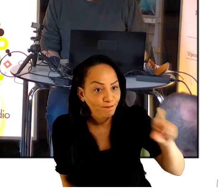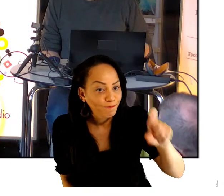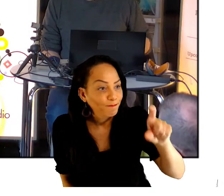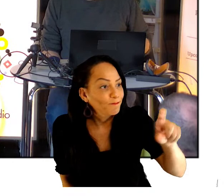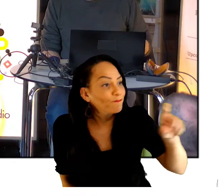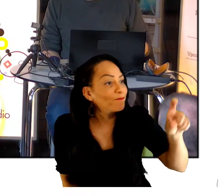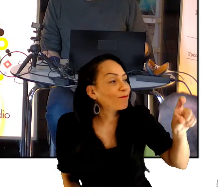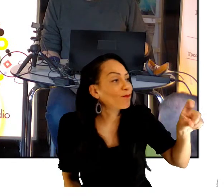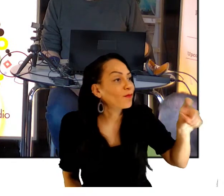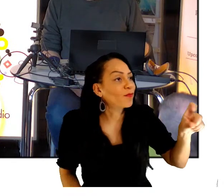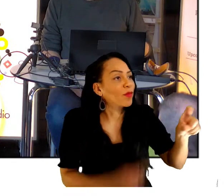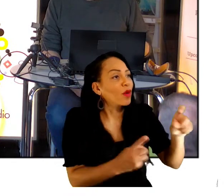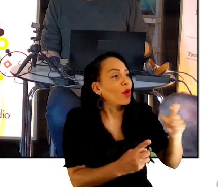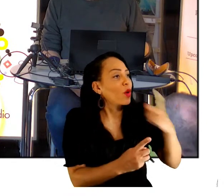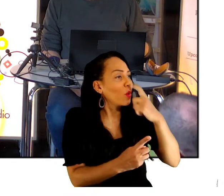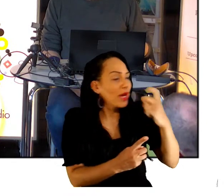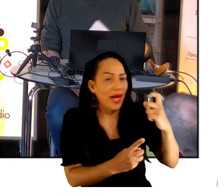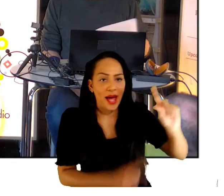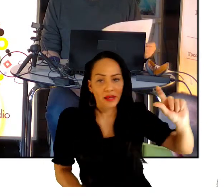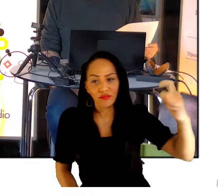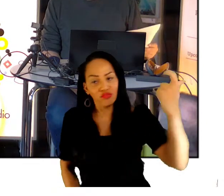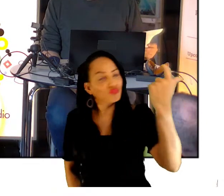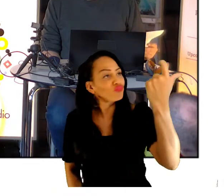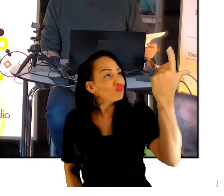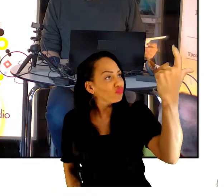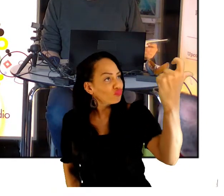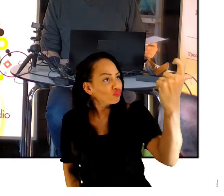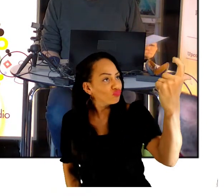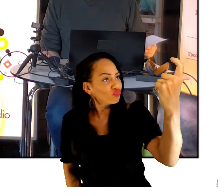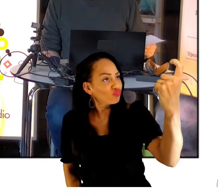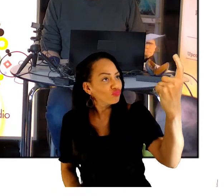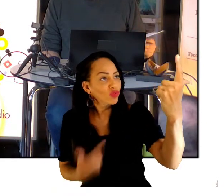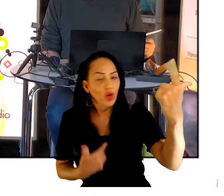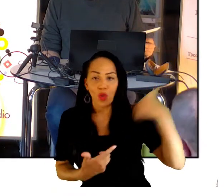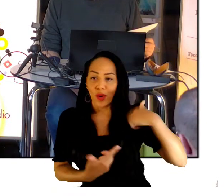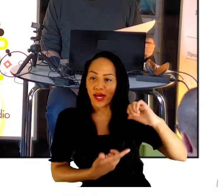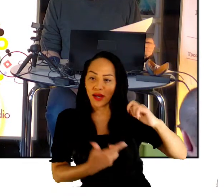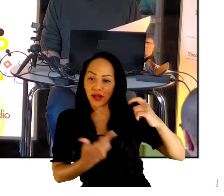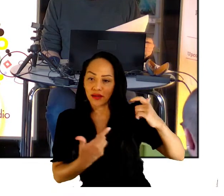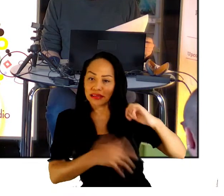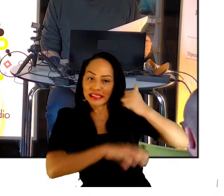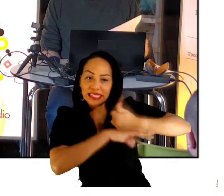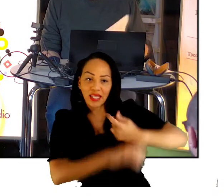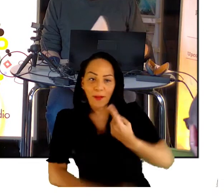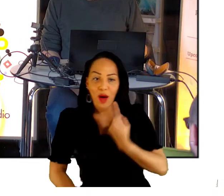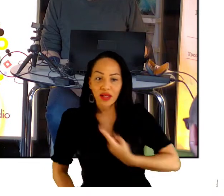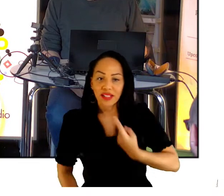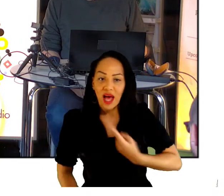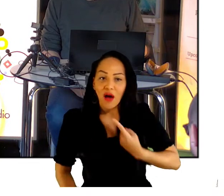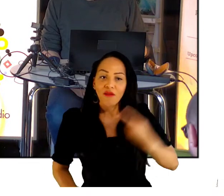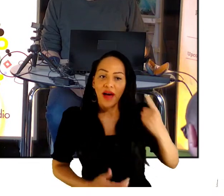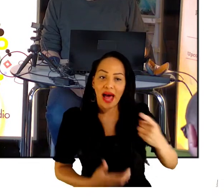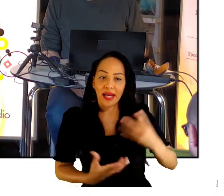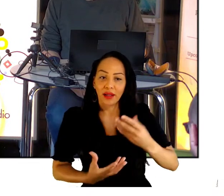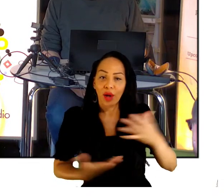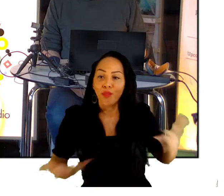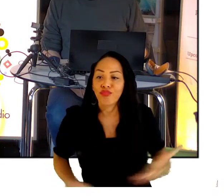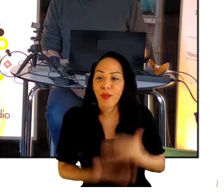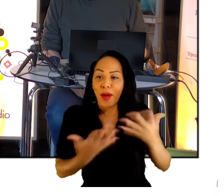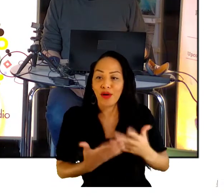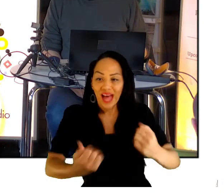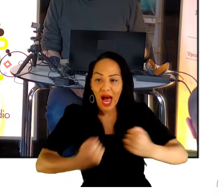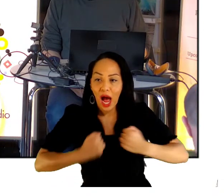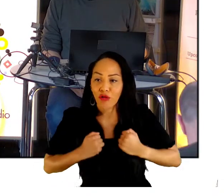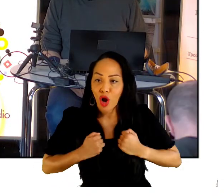frame ourselves with our phones the way we like them. We like that to be. So we'll come to